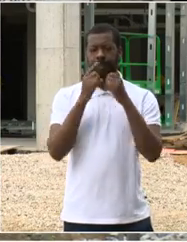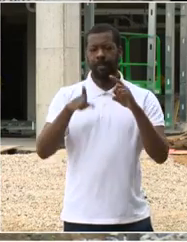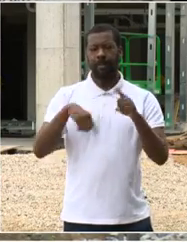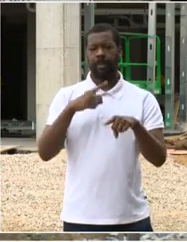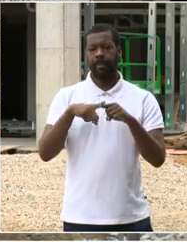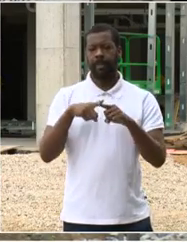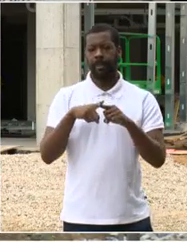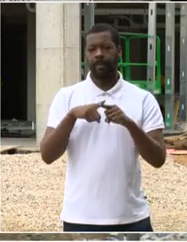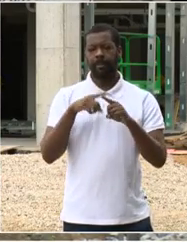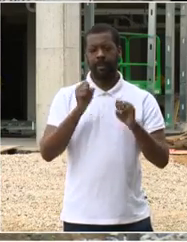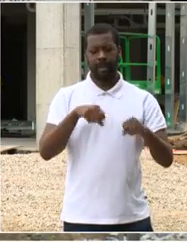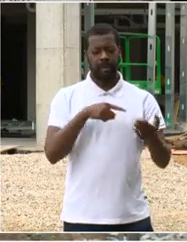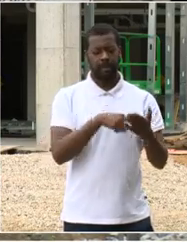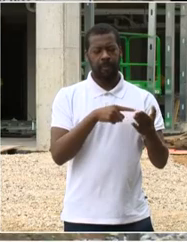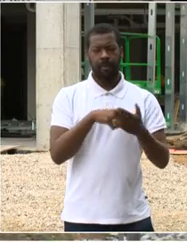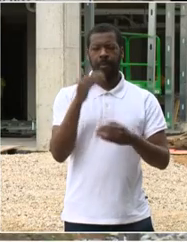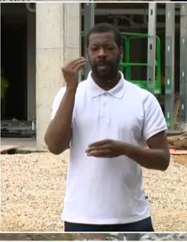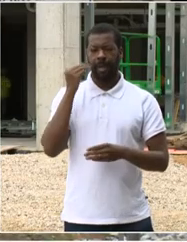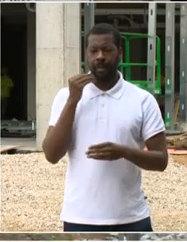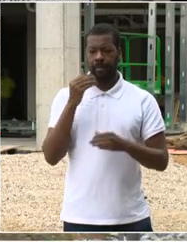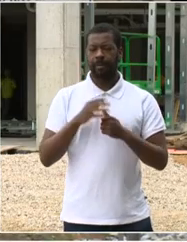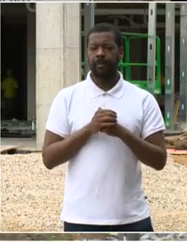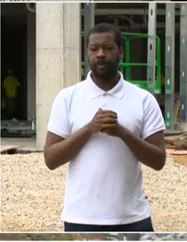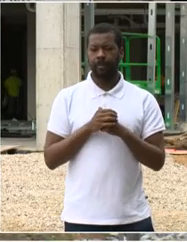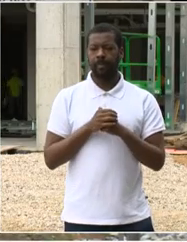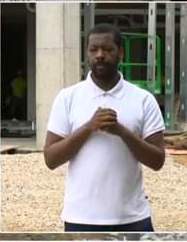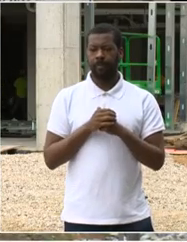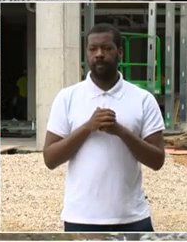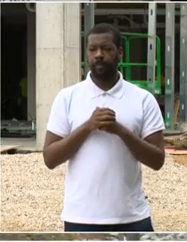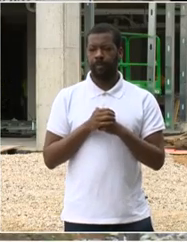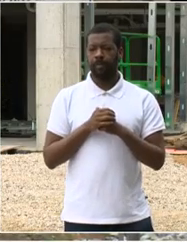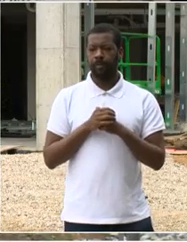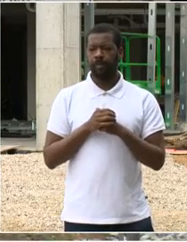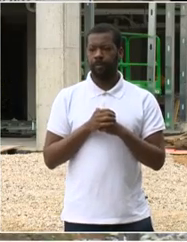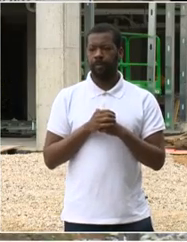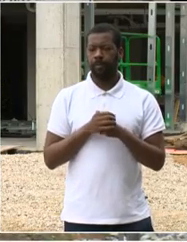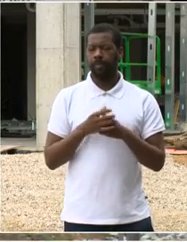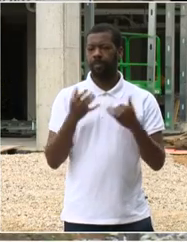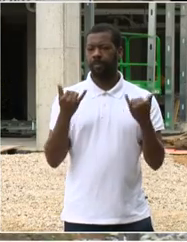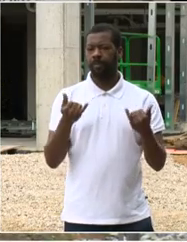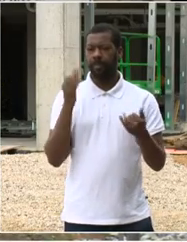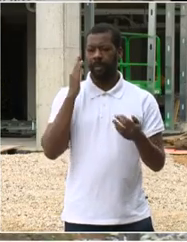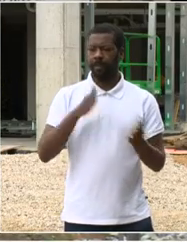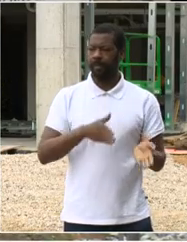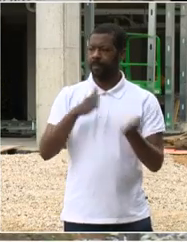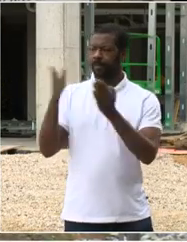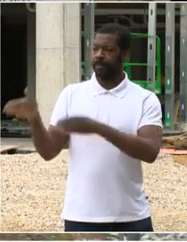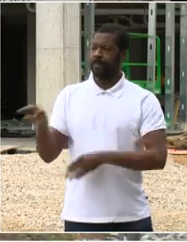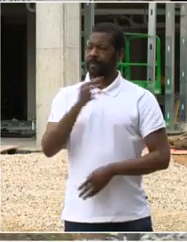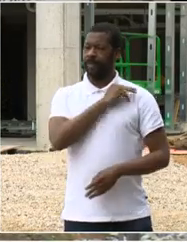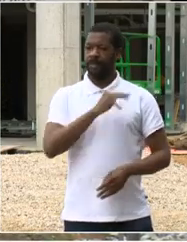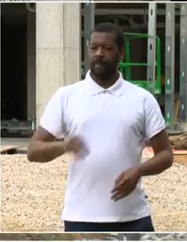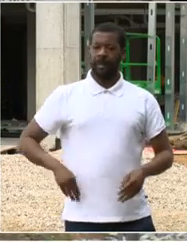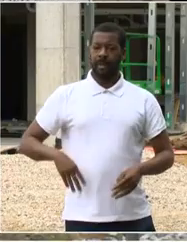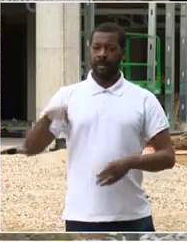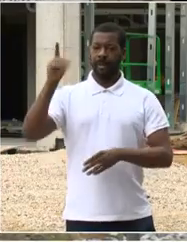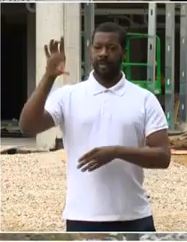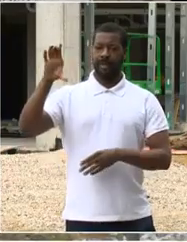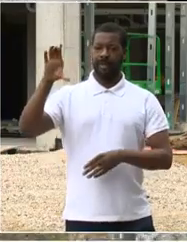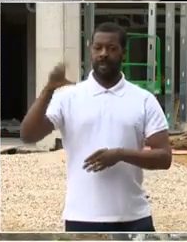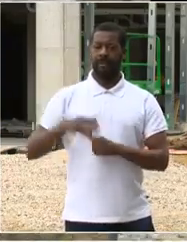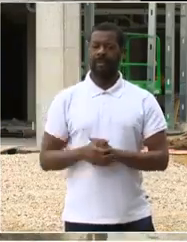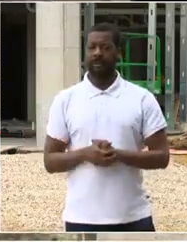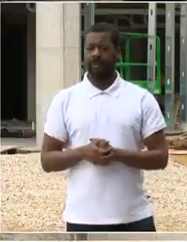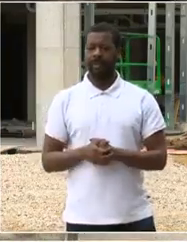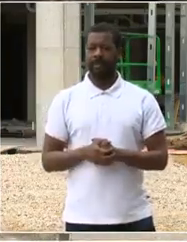as much as we, the housers, do. I want to start now, or just turn it over to Mayor Bowser and really welcome her and thank her again for